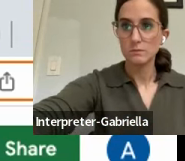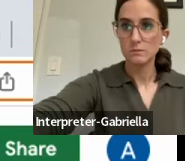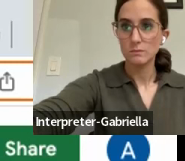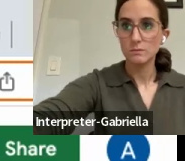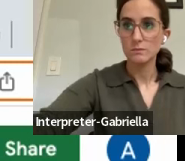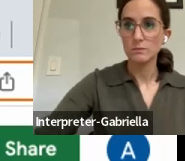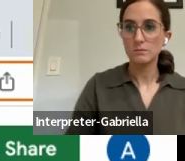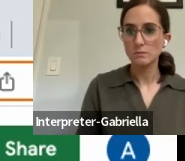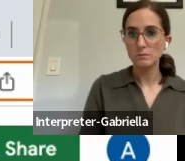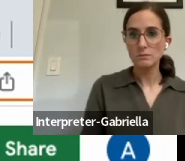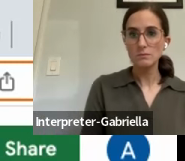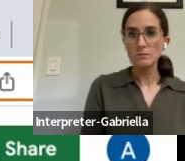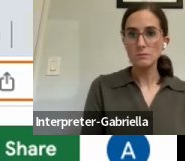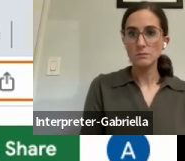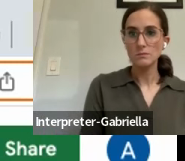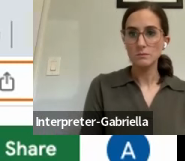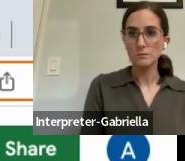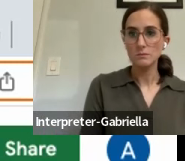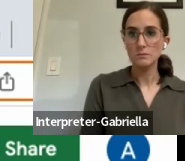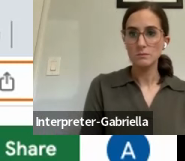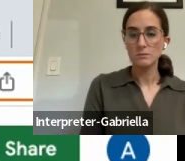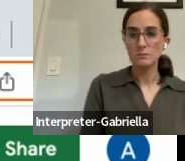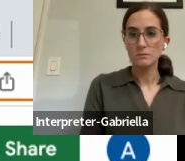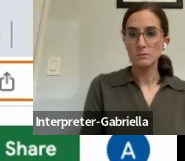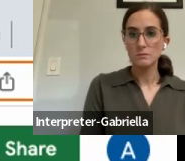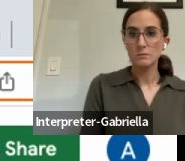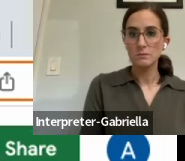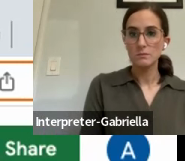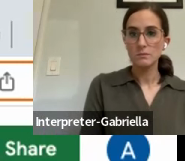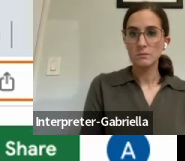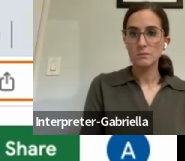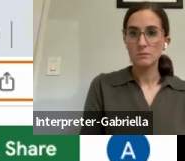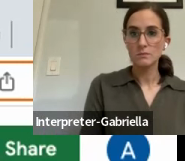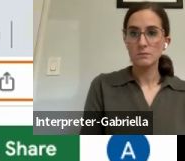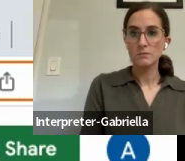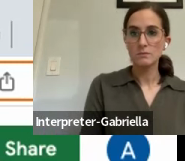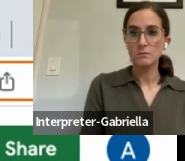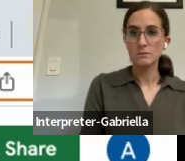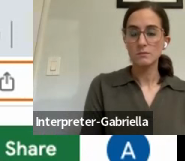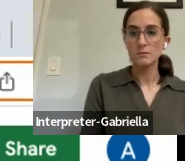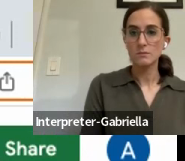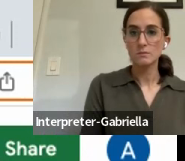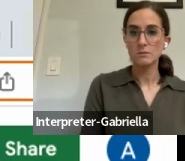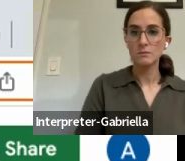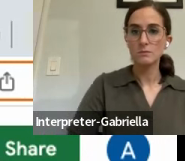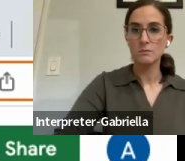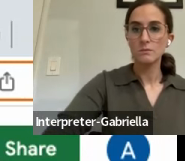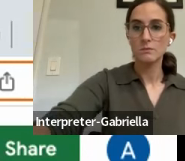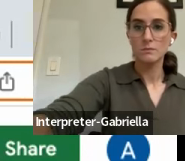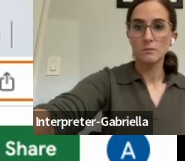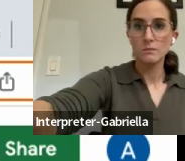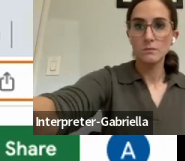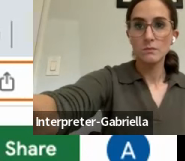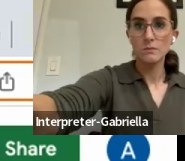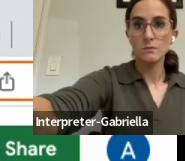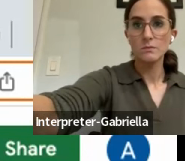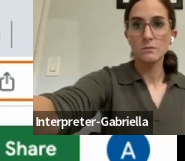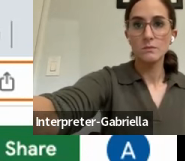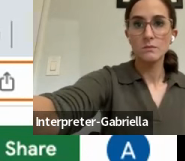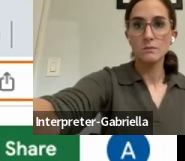seguir con la conversación. 5 minutos, apunten todas sus ideas en el chat, por favor. Yeah, and Yeah.